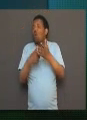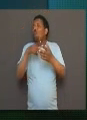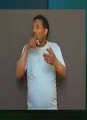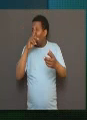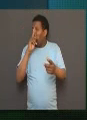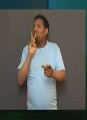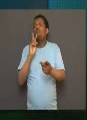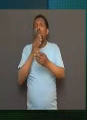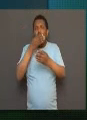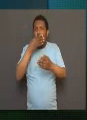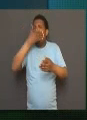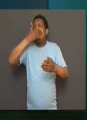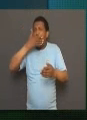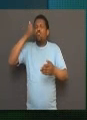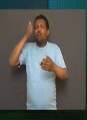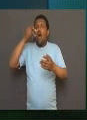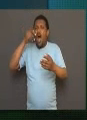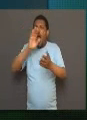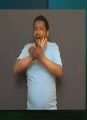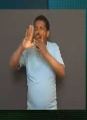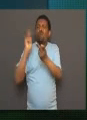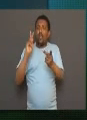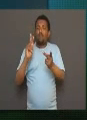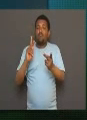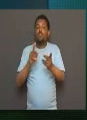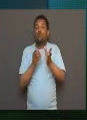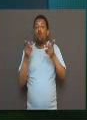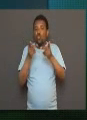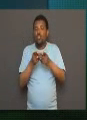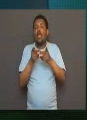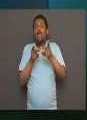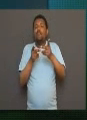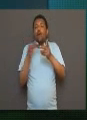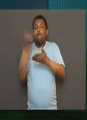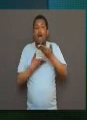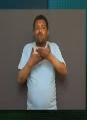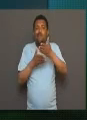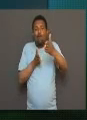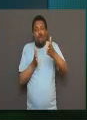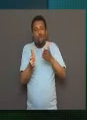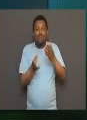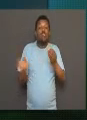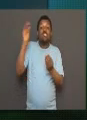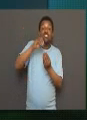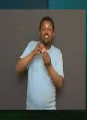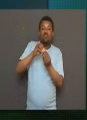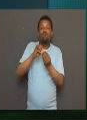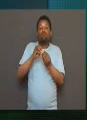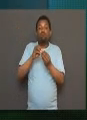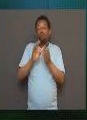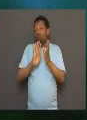at this position. The map distortions increase poleward.